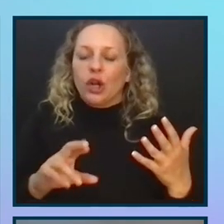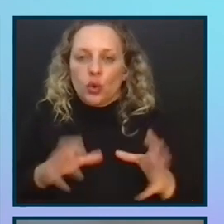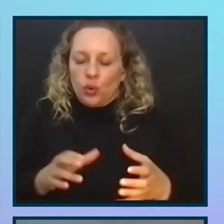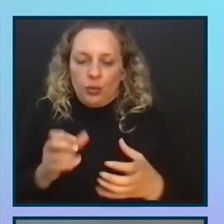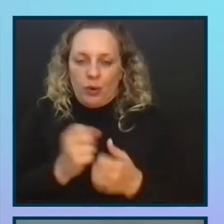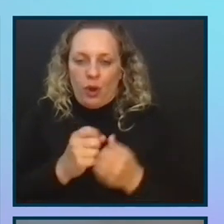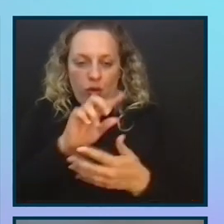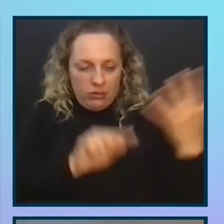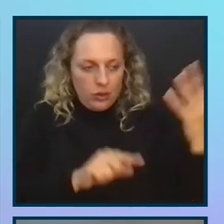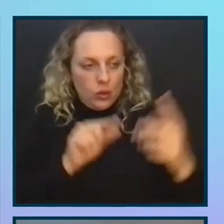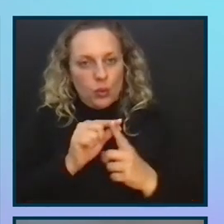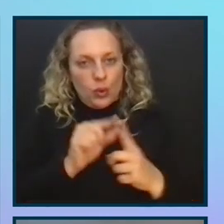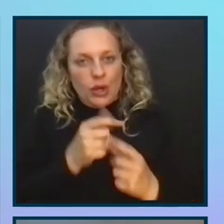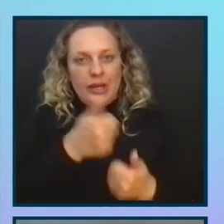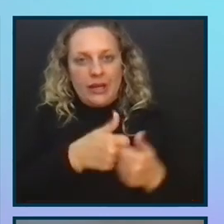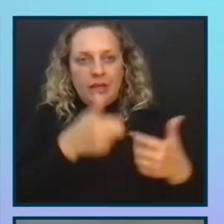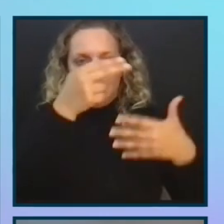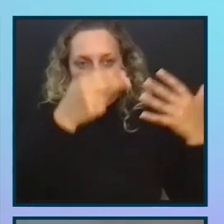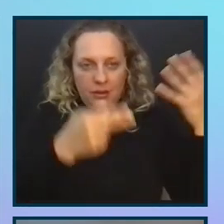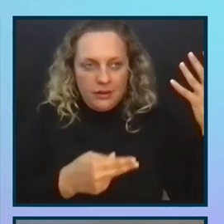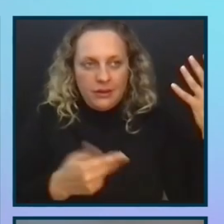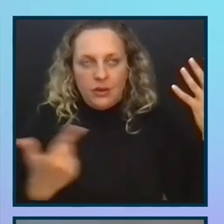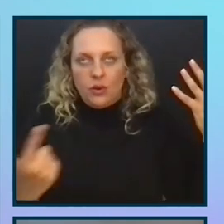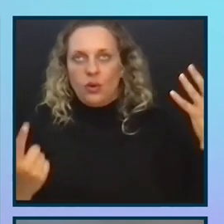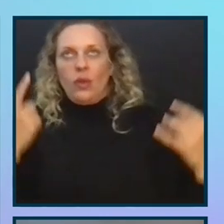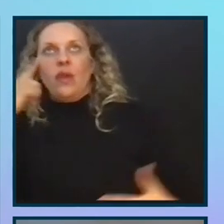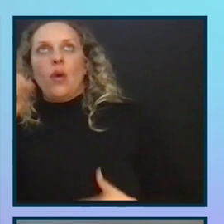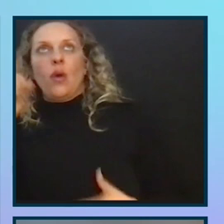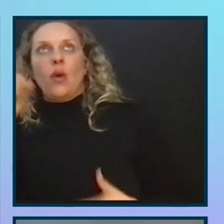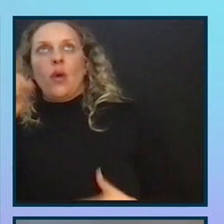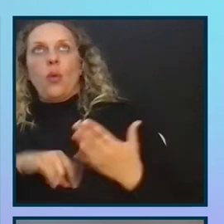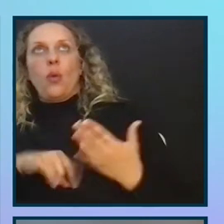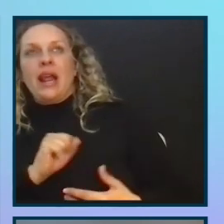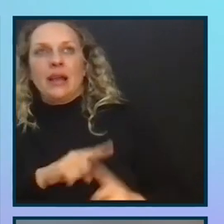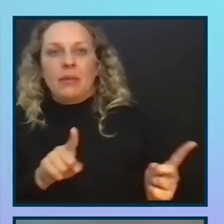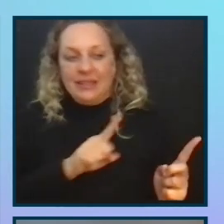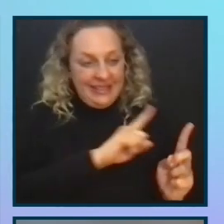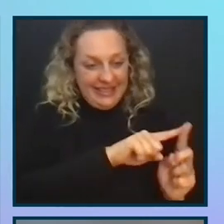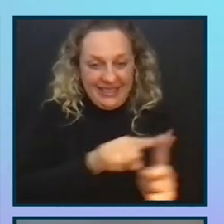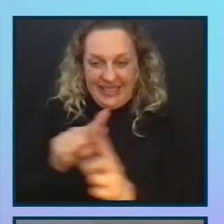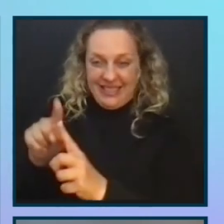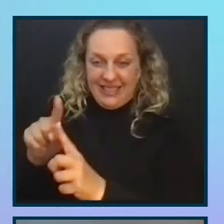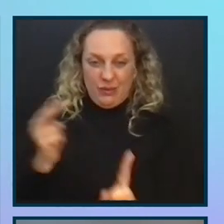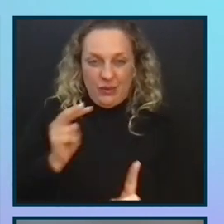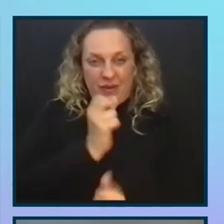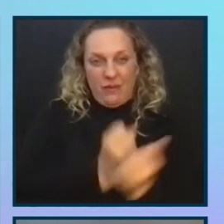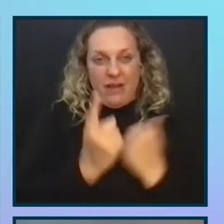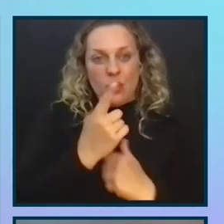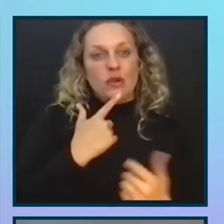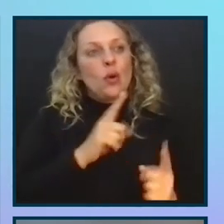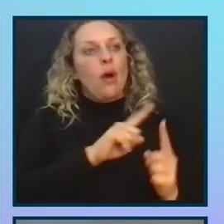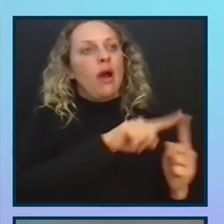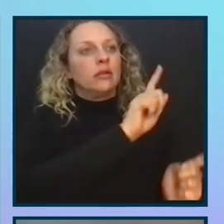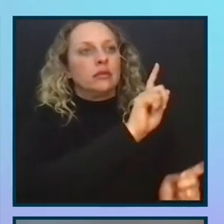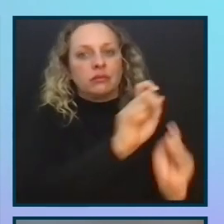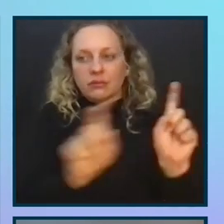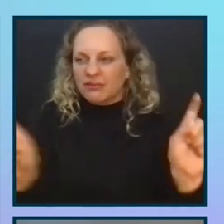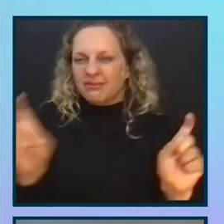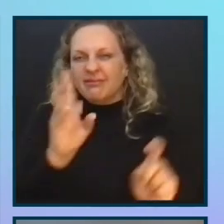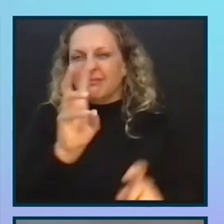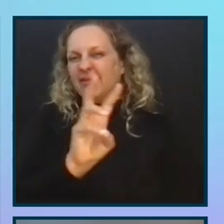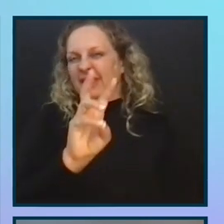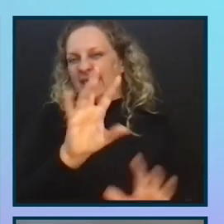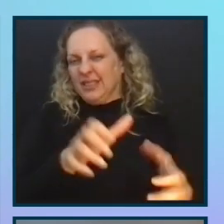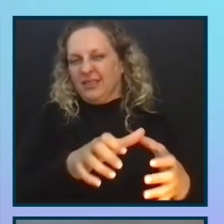that? Each name comes with its own assumptions, and each are different across the team. So if you asked six different people to design